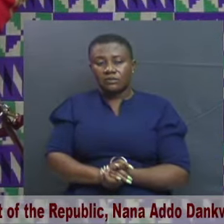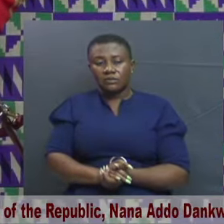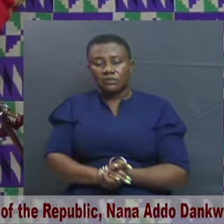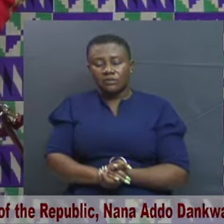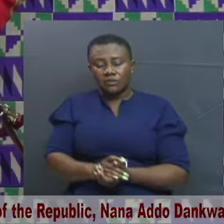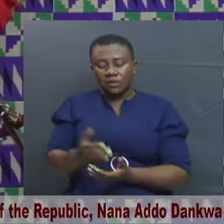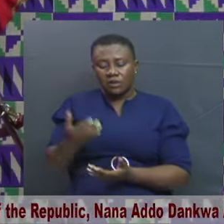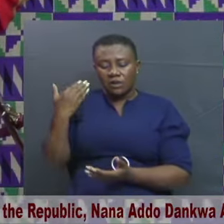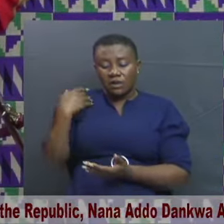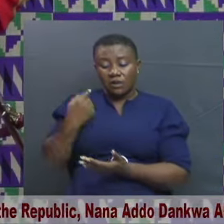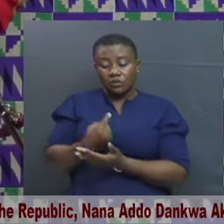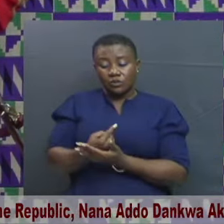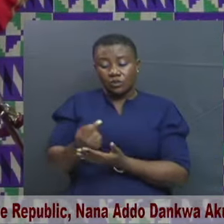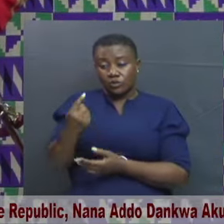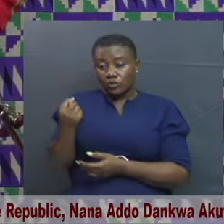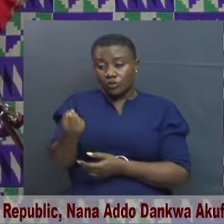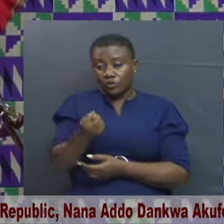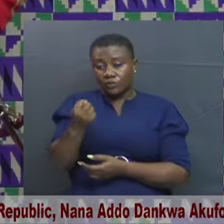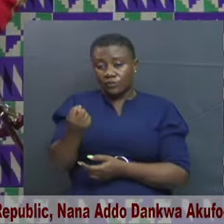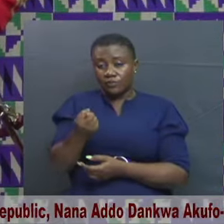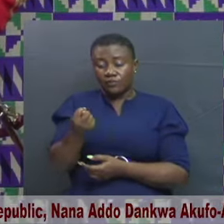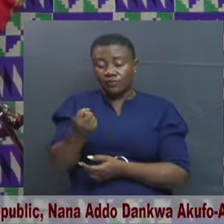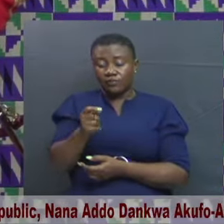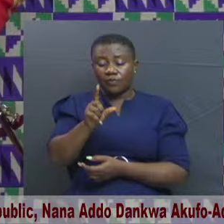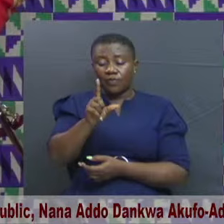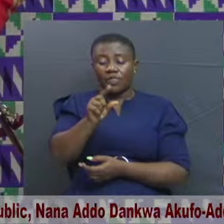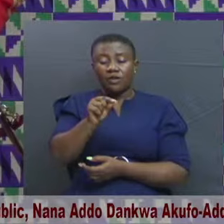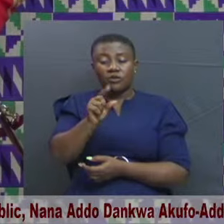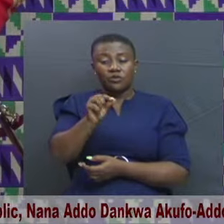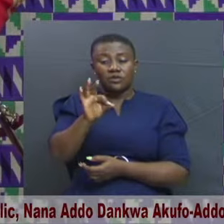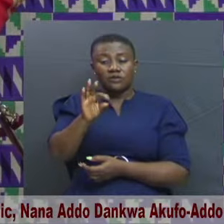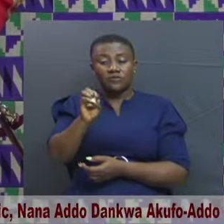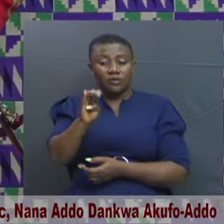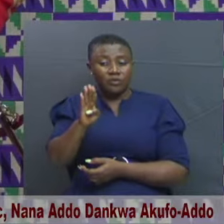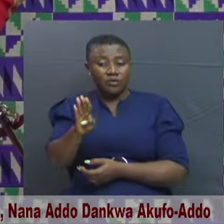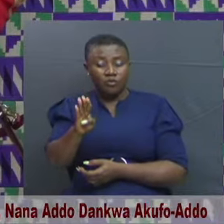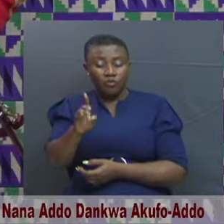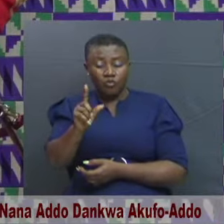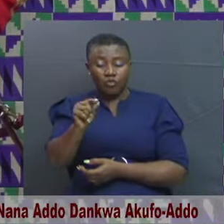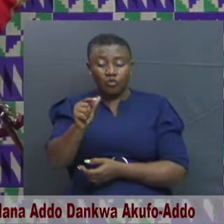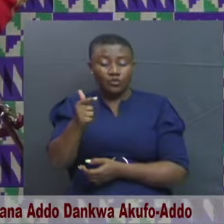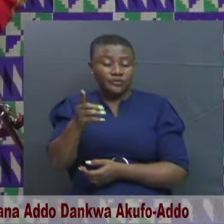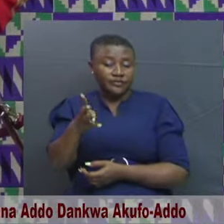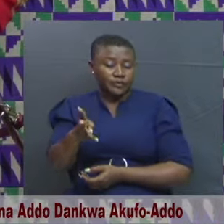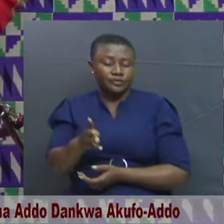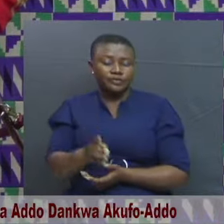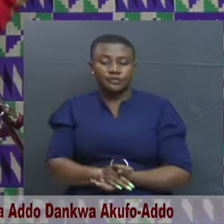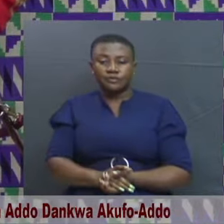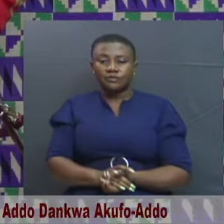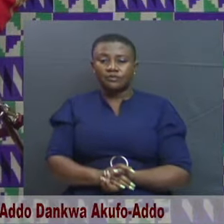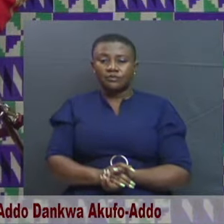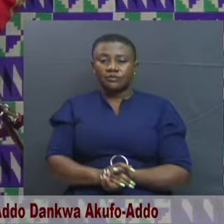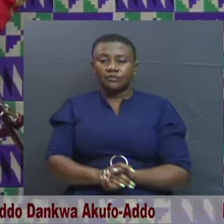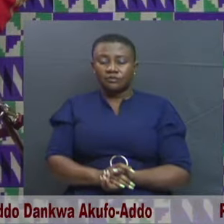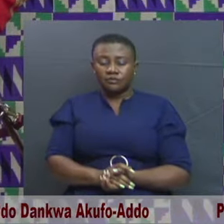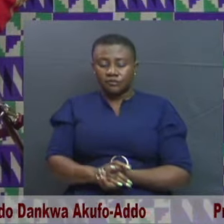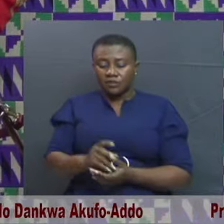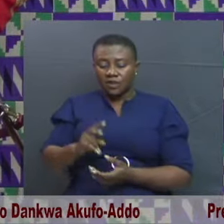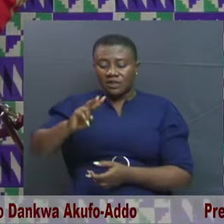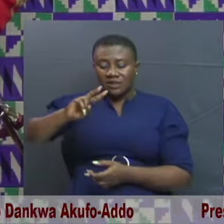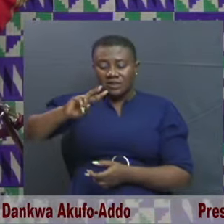ago last Tuesday on 20th February 2024 the second